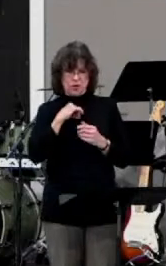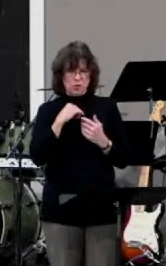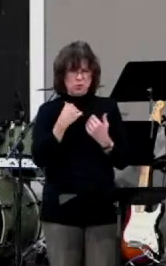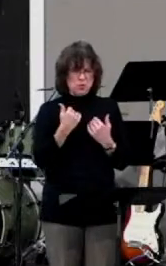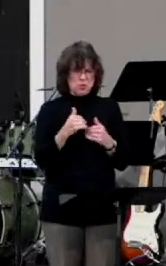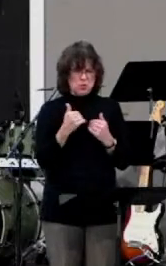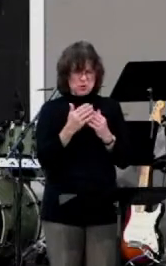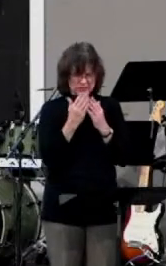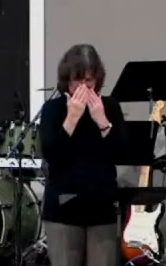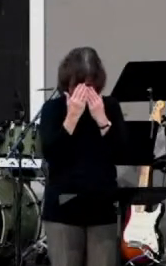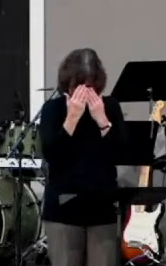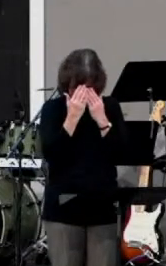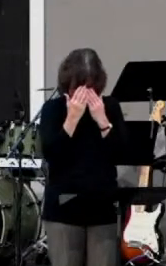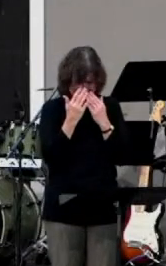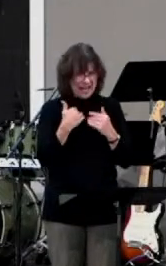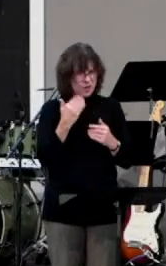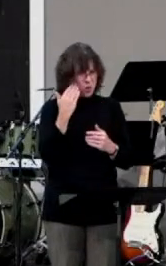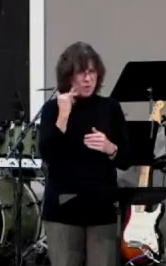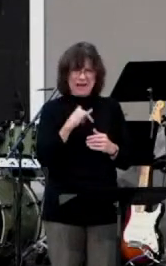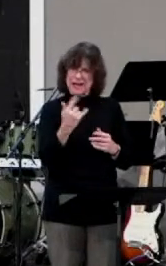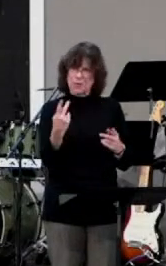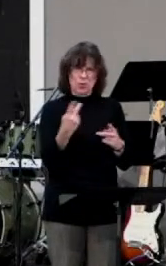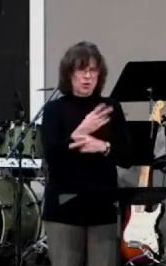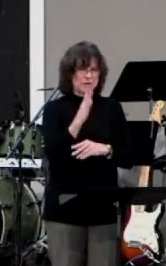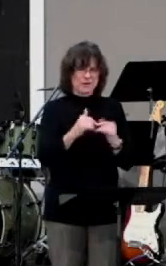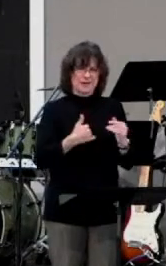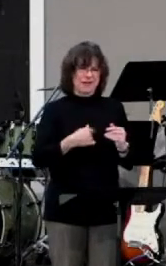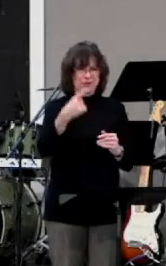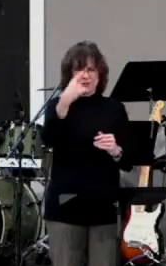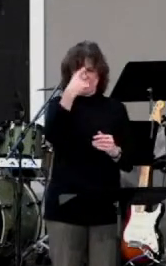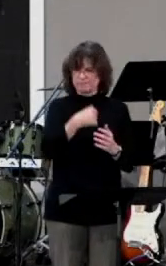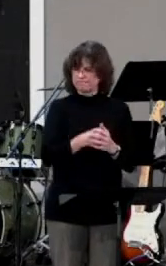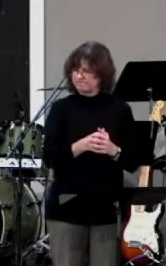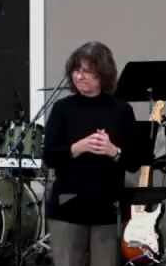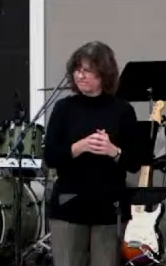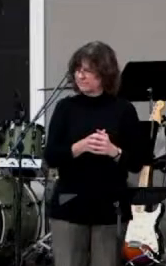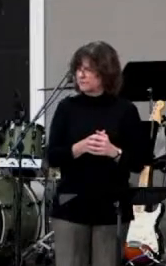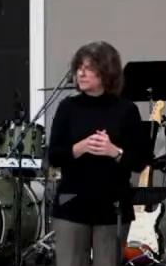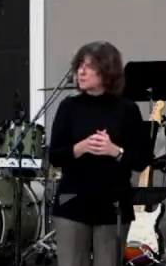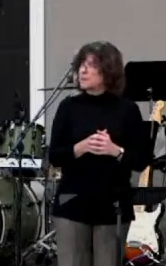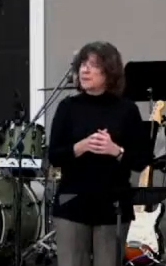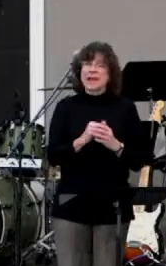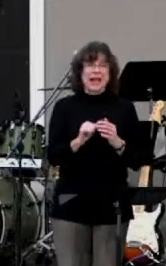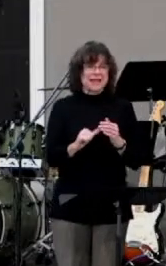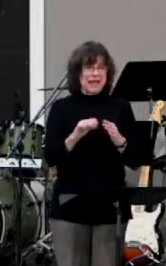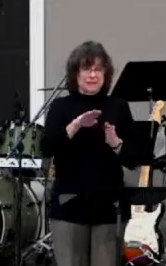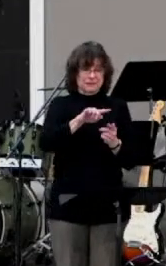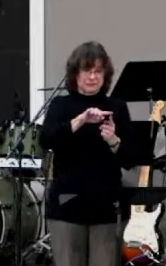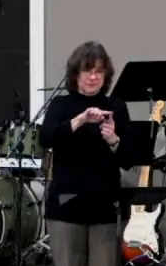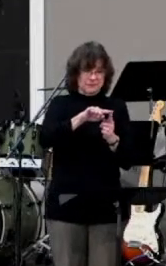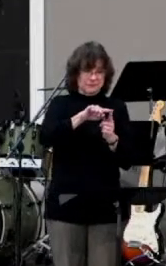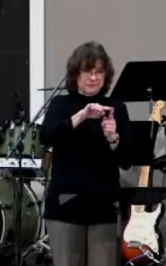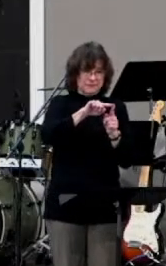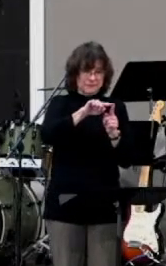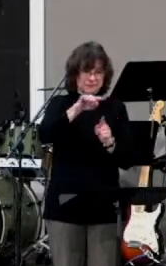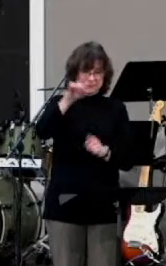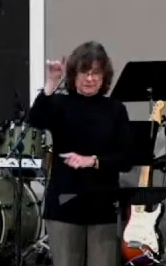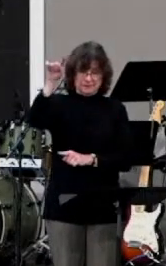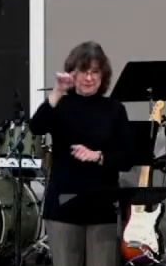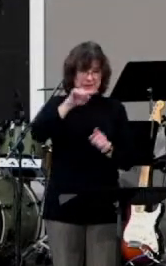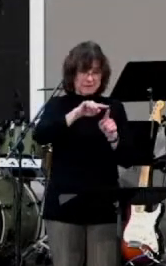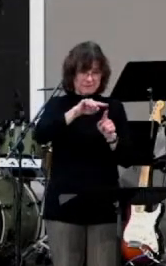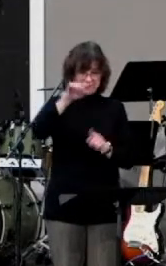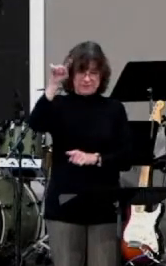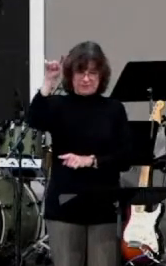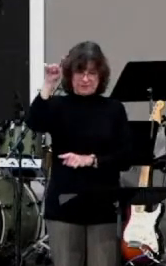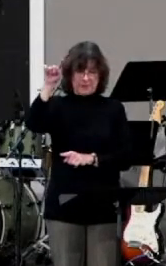fill me with a sense of defilement, and I realize I'm way worse than I ever imagined. And guess what? The gap between the two widens. But in that